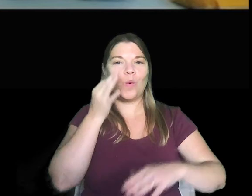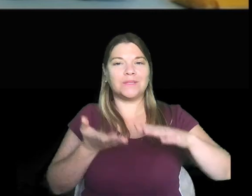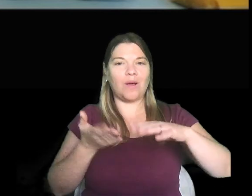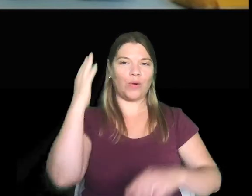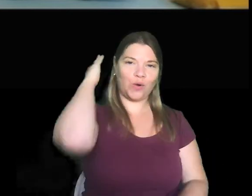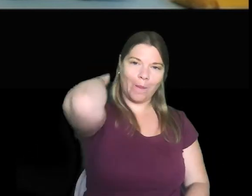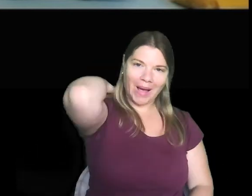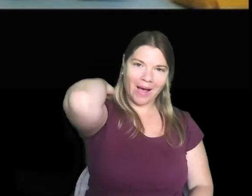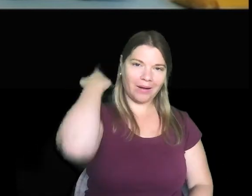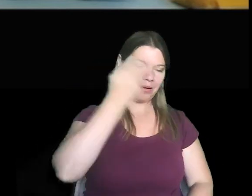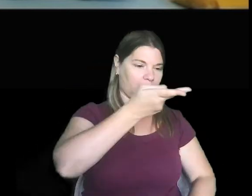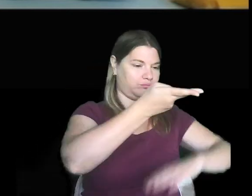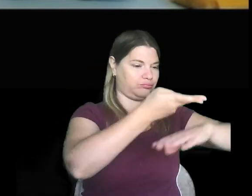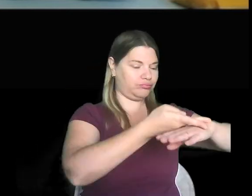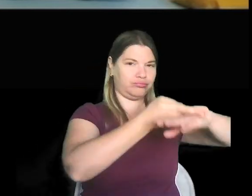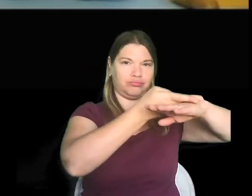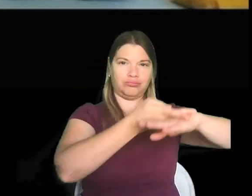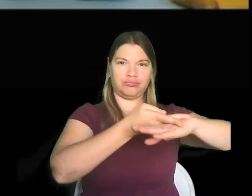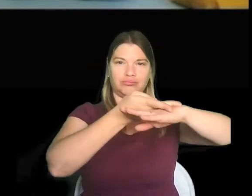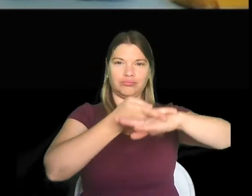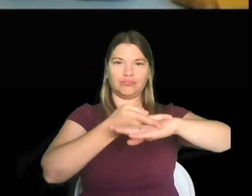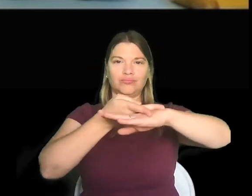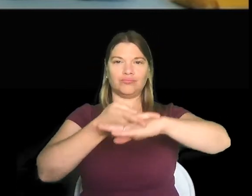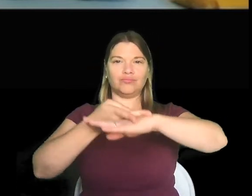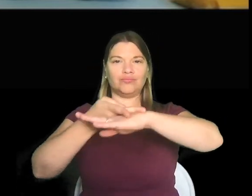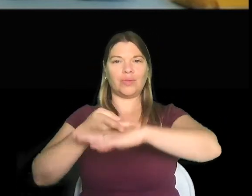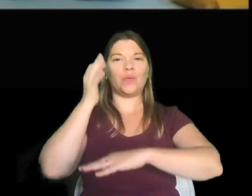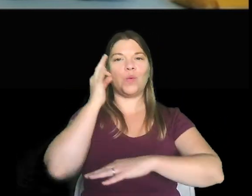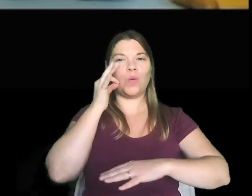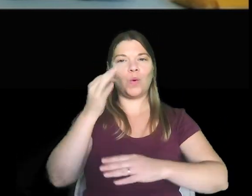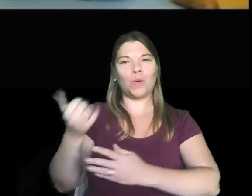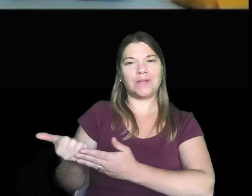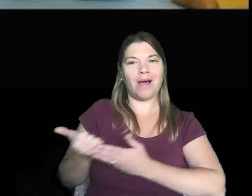It brings you slowly to a small sandy bank.